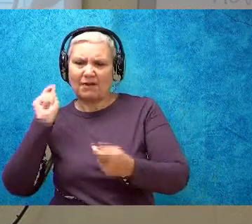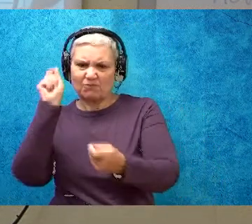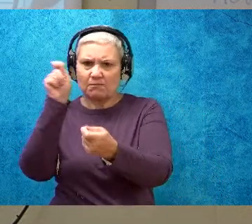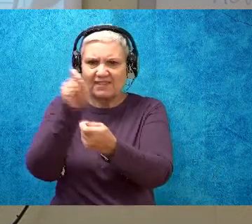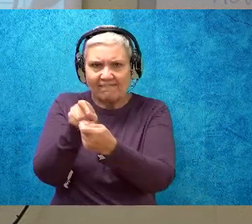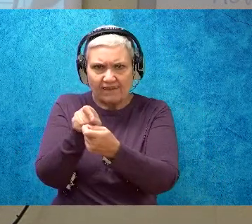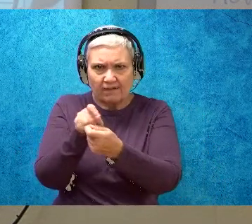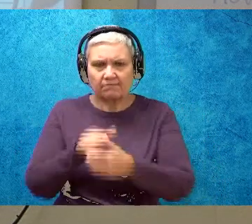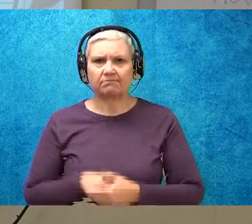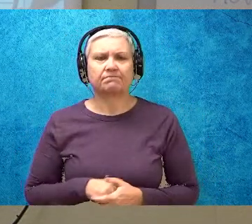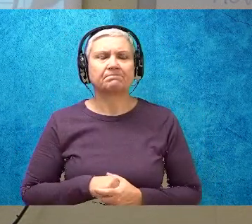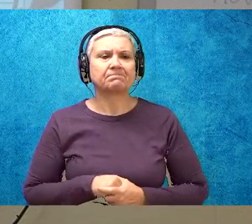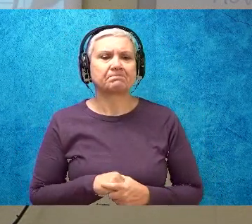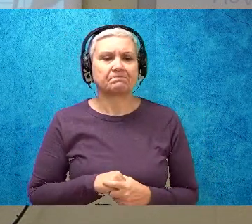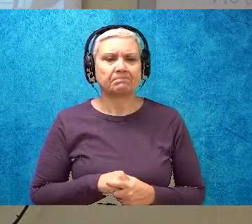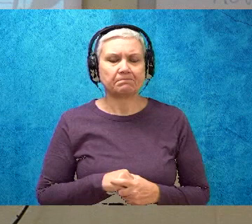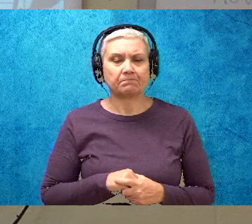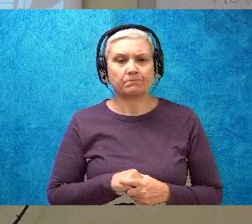So,